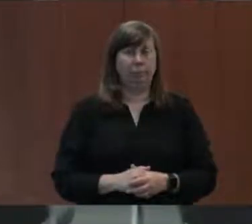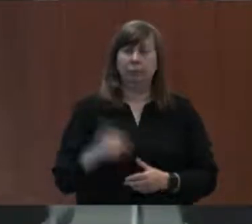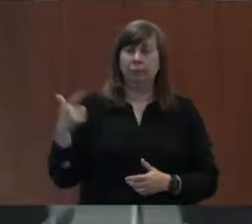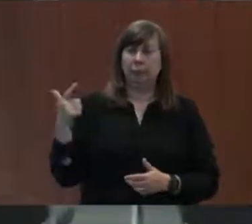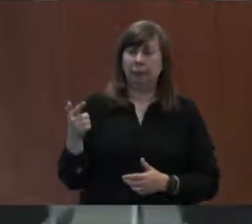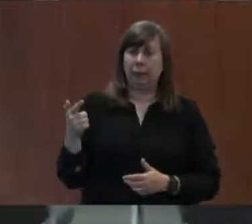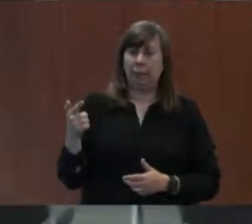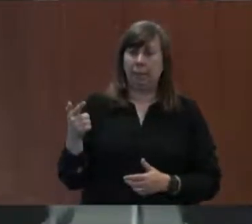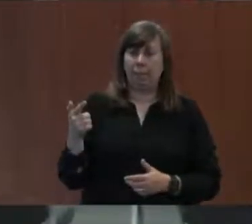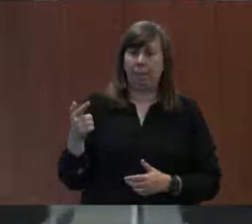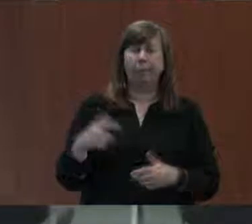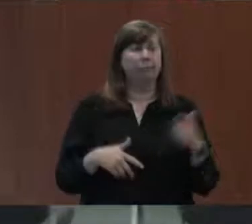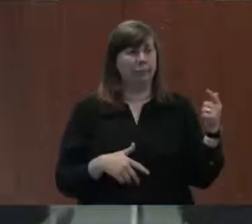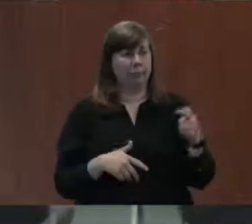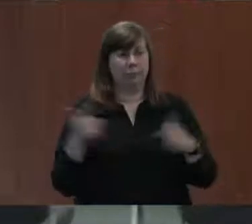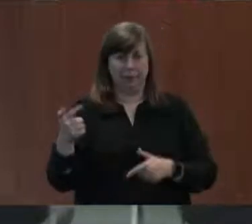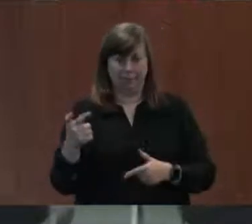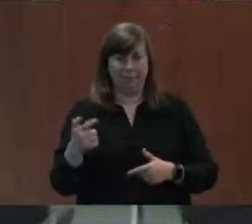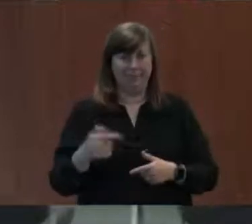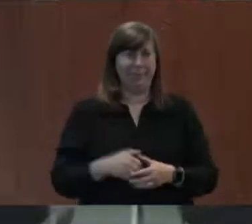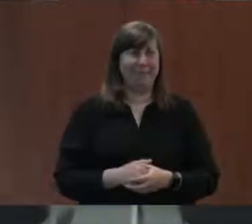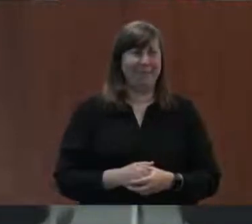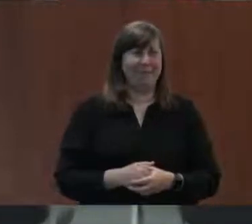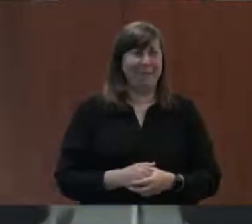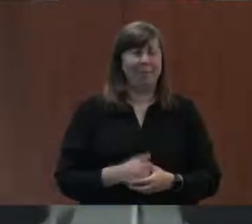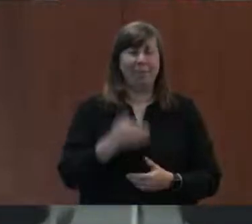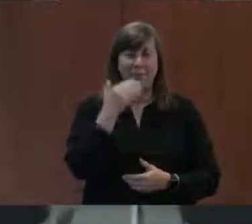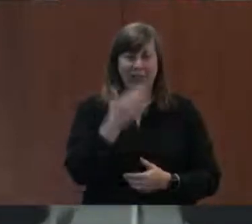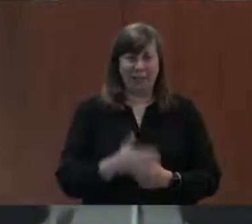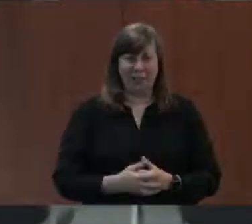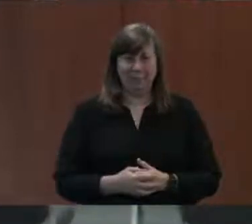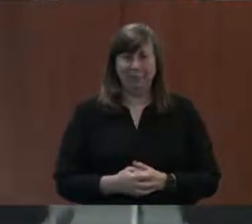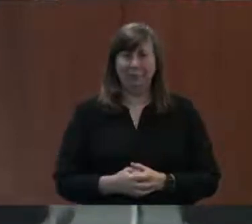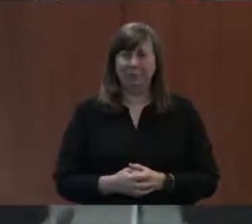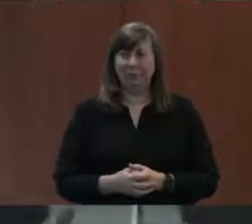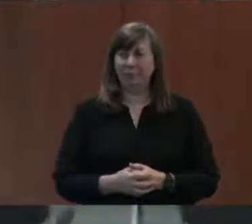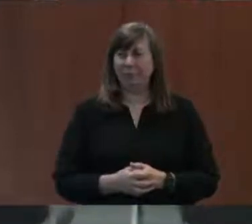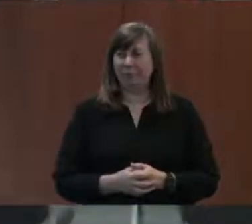Second. Second. Thank you.